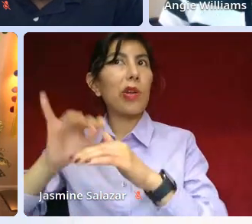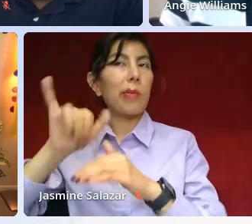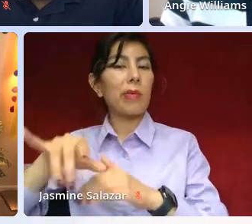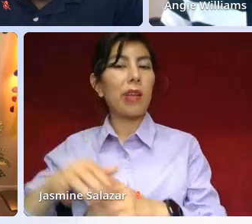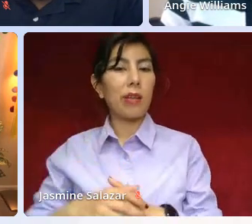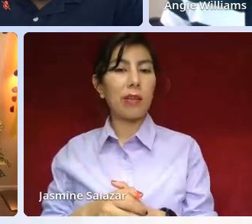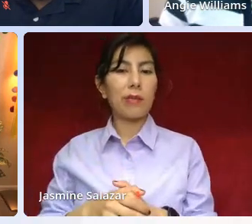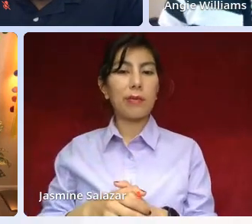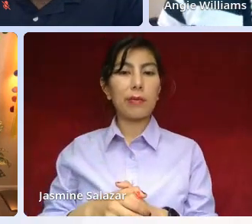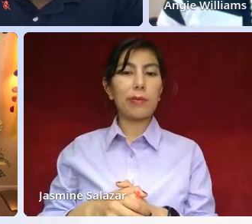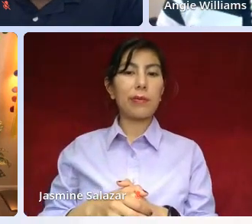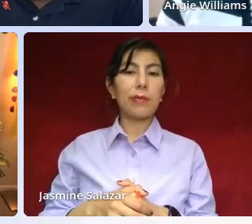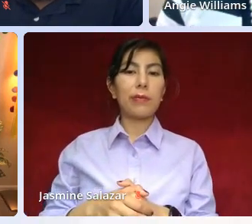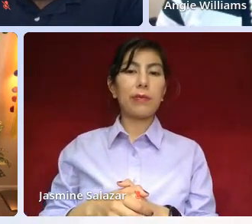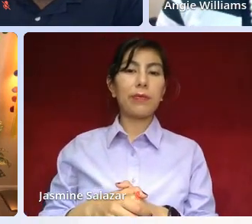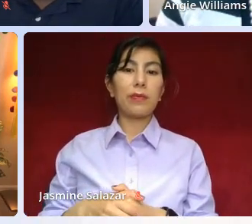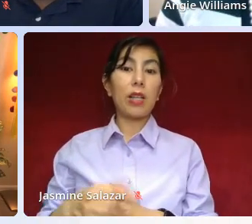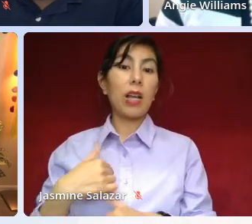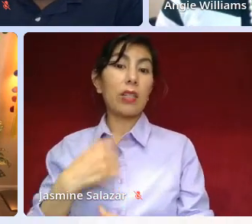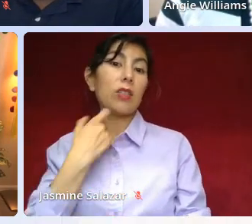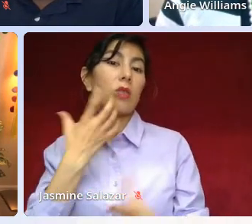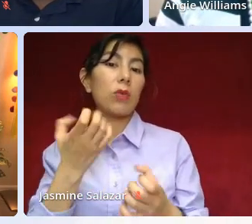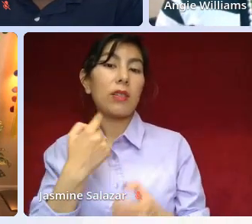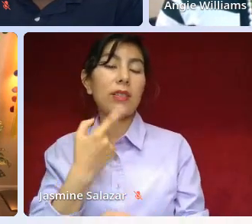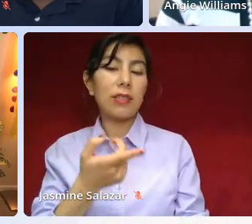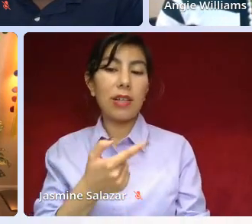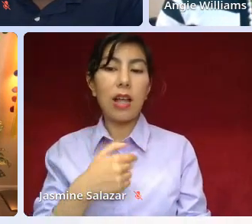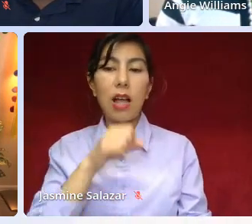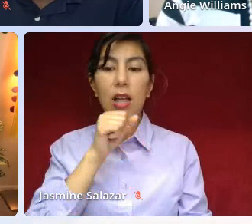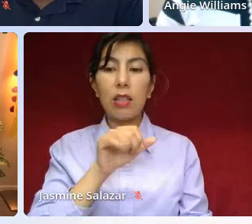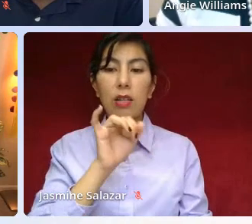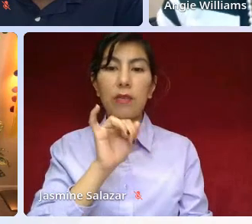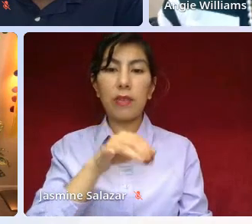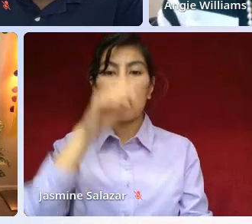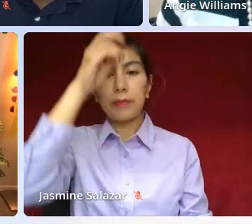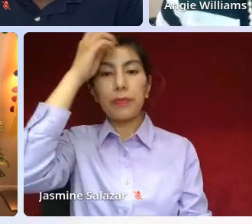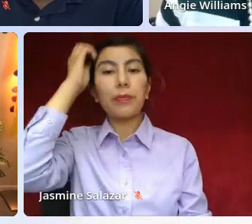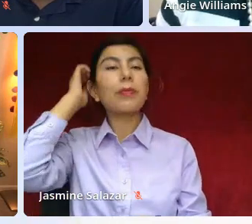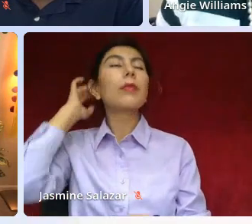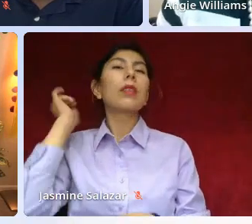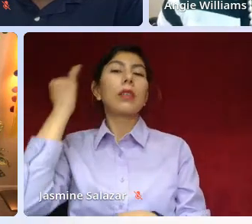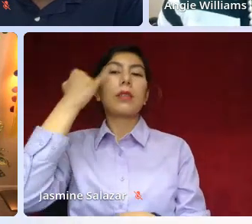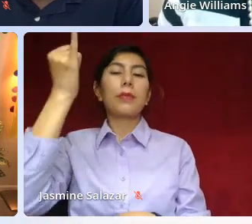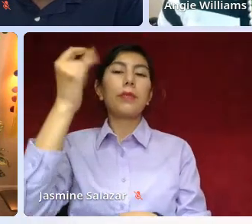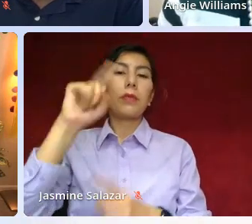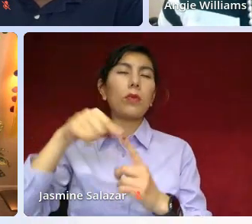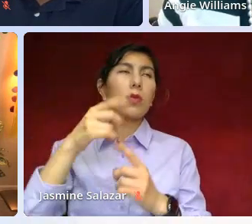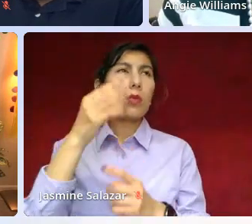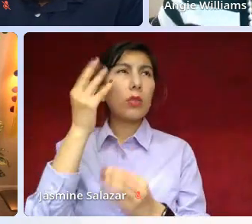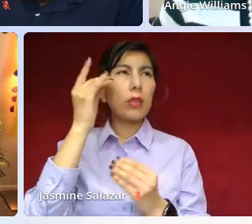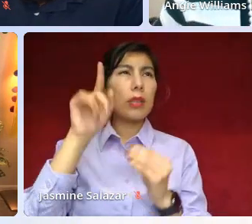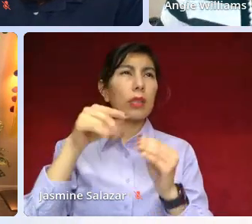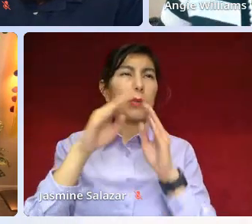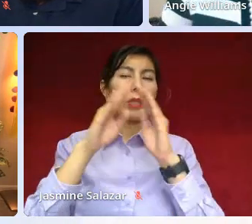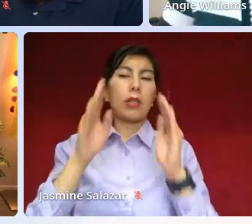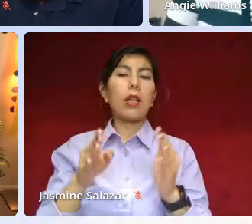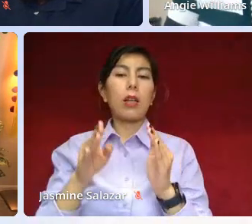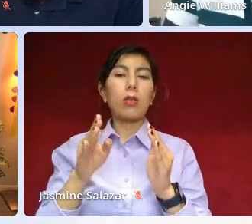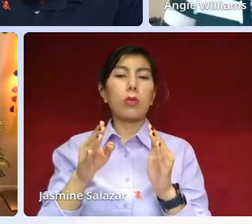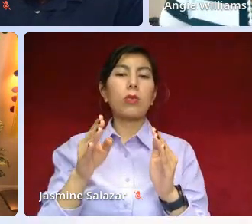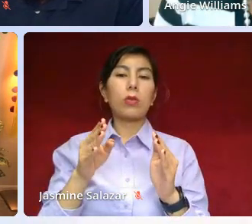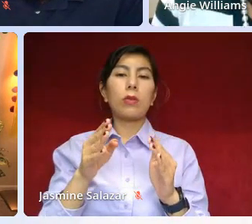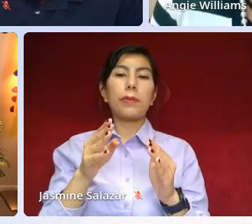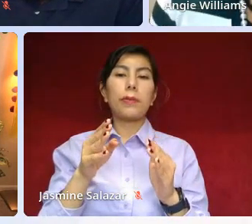joking. Well, I just wanted to say, and I love that analogy, because when you think of a house,